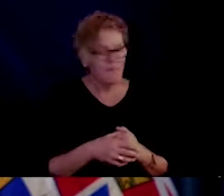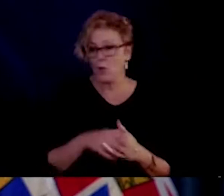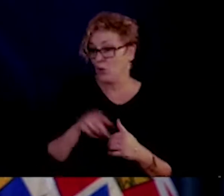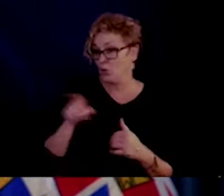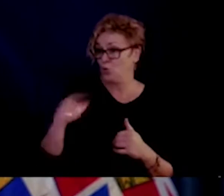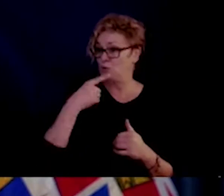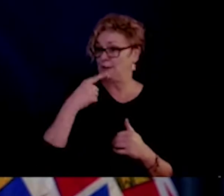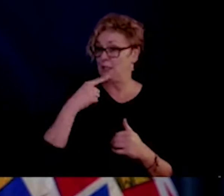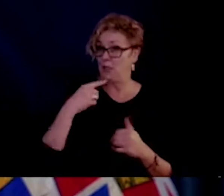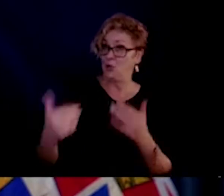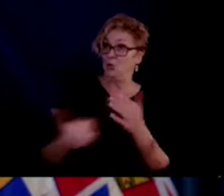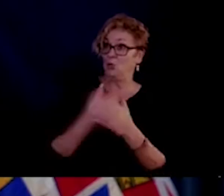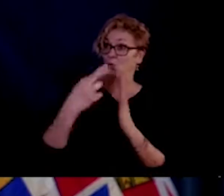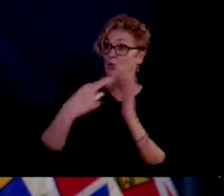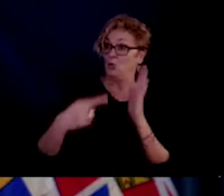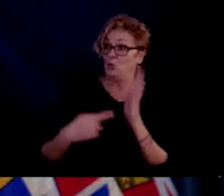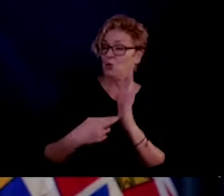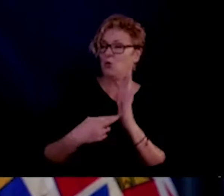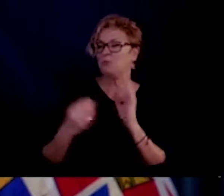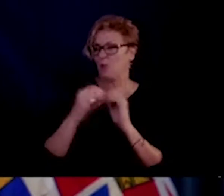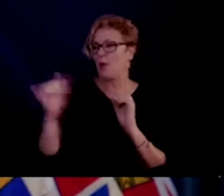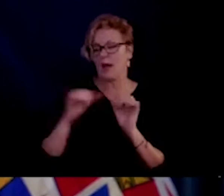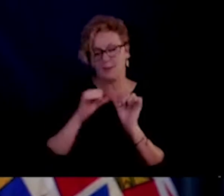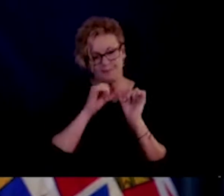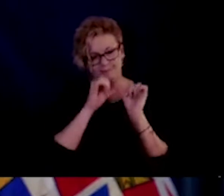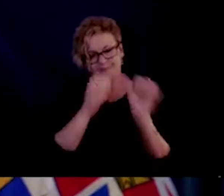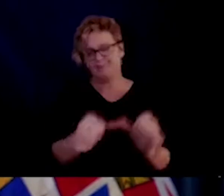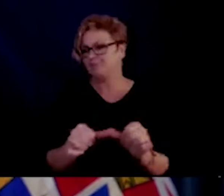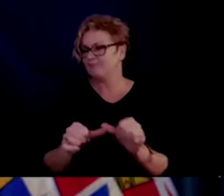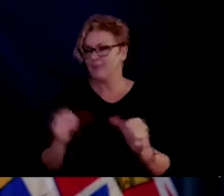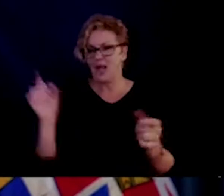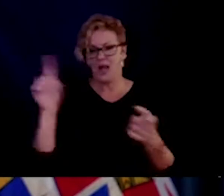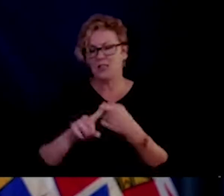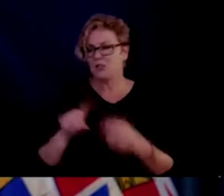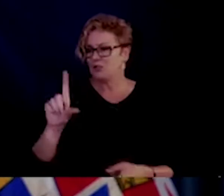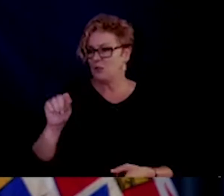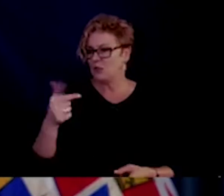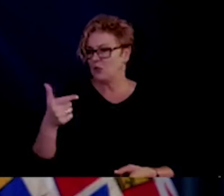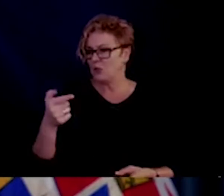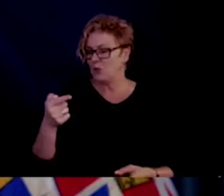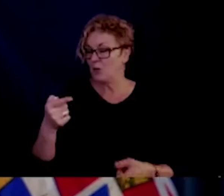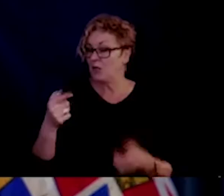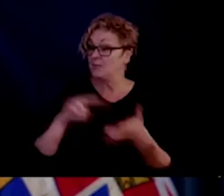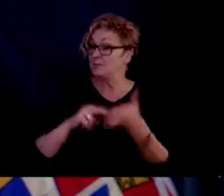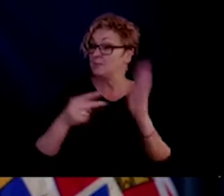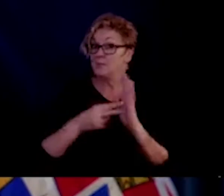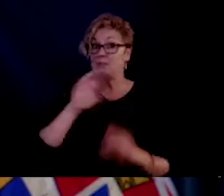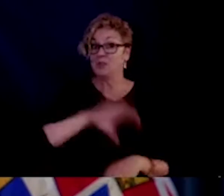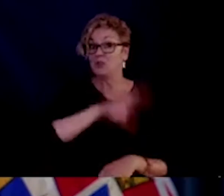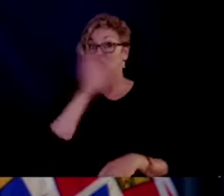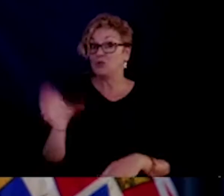year. So does this mean basically that Christmas gatherings are out? Yeah, I think we need